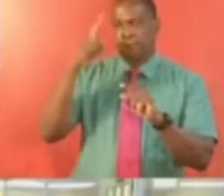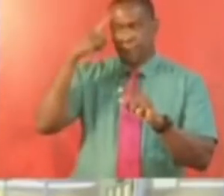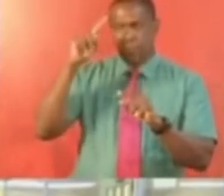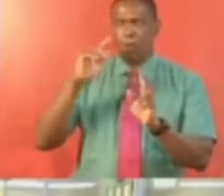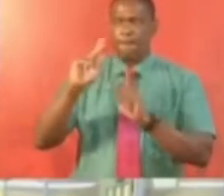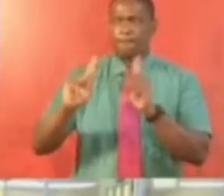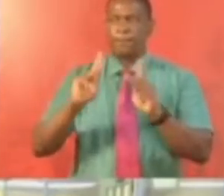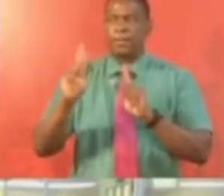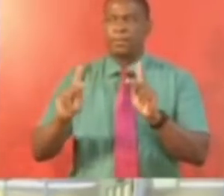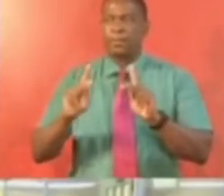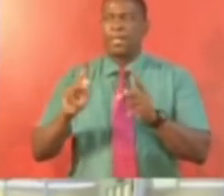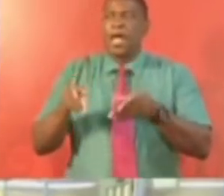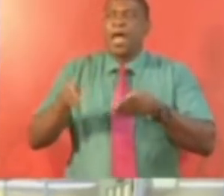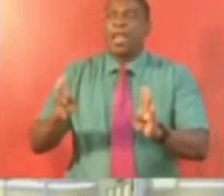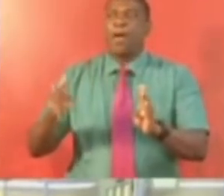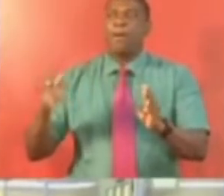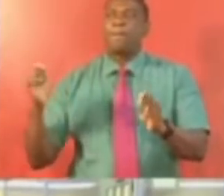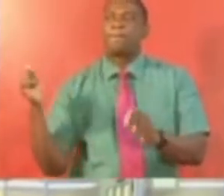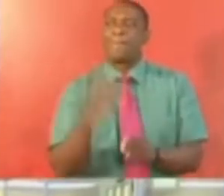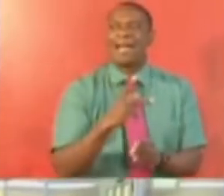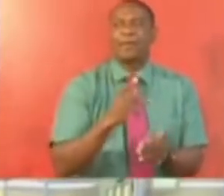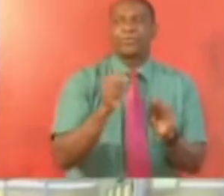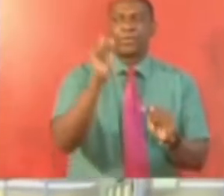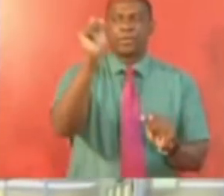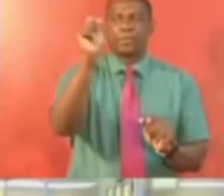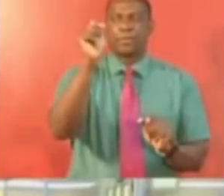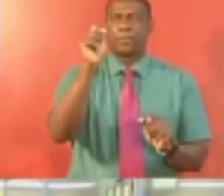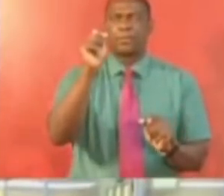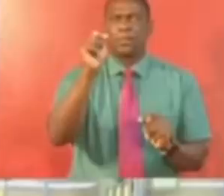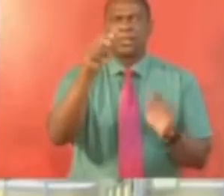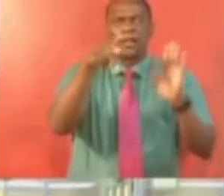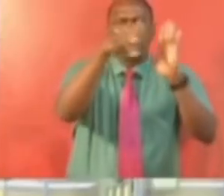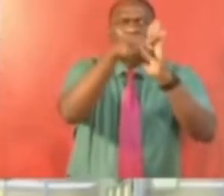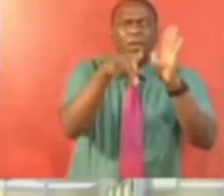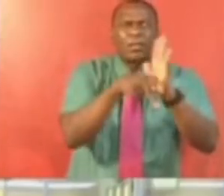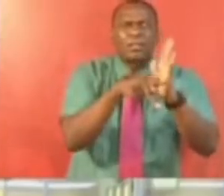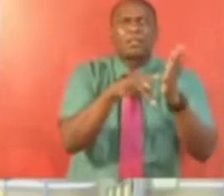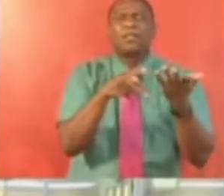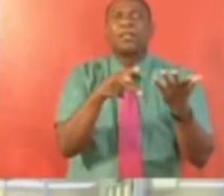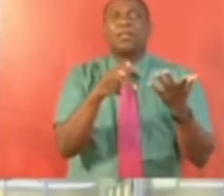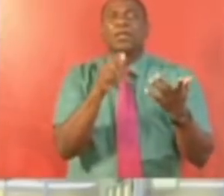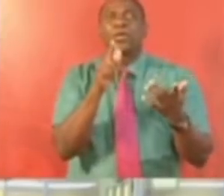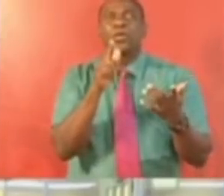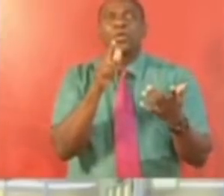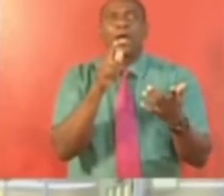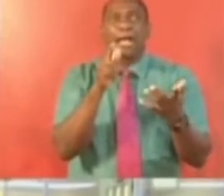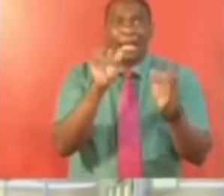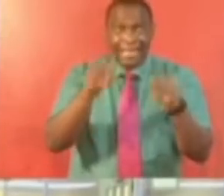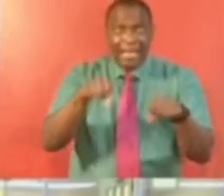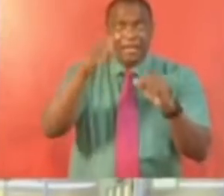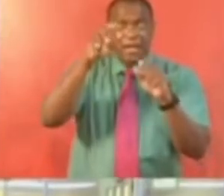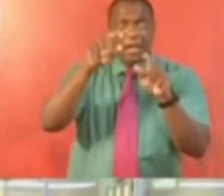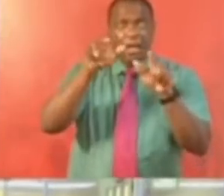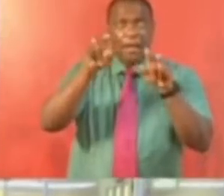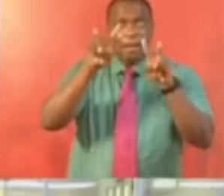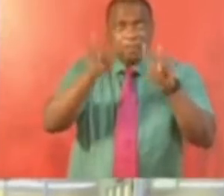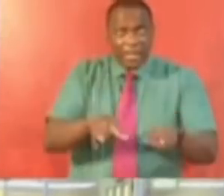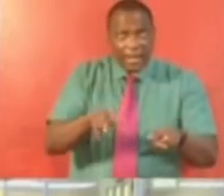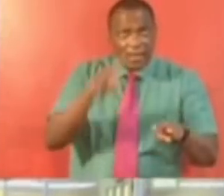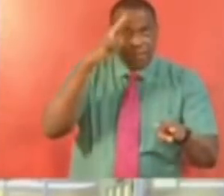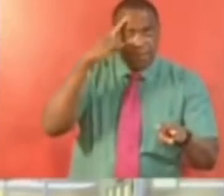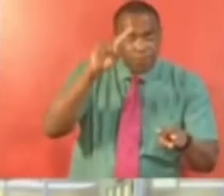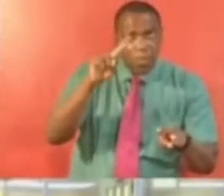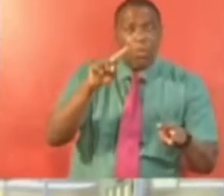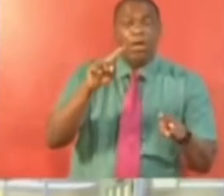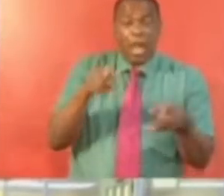there a website that they can go to? And are persons who are applying for exemptions, are they being served on a first